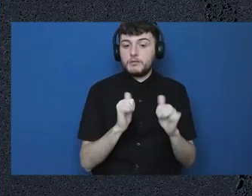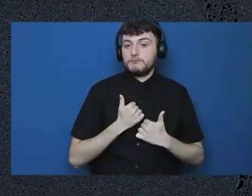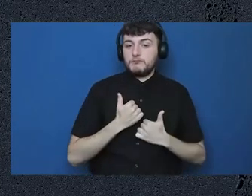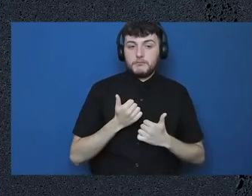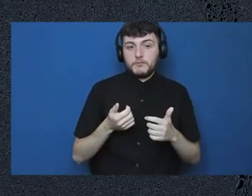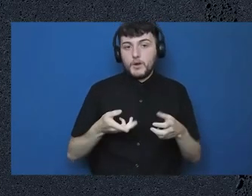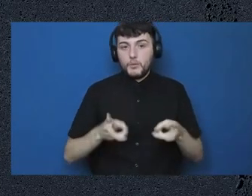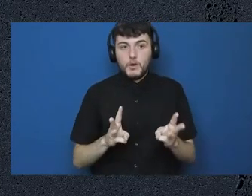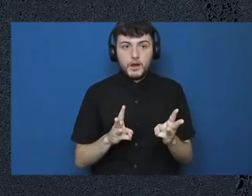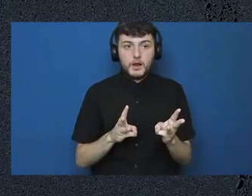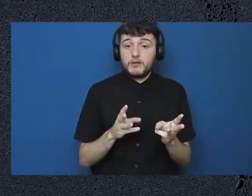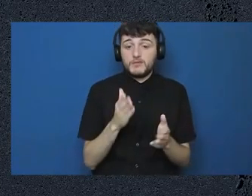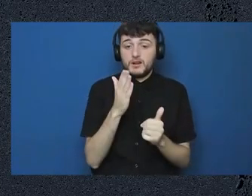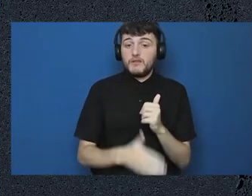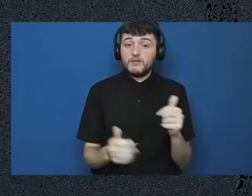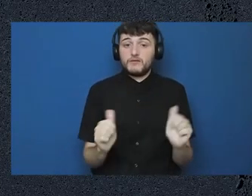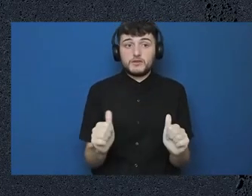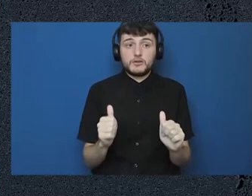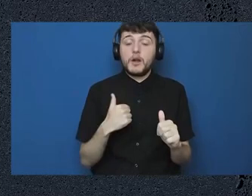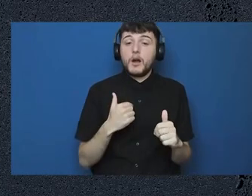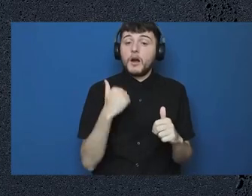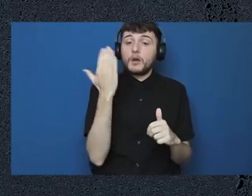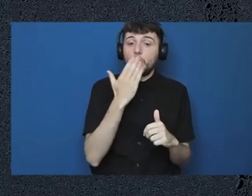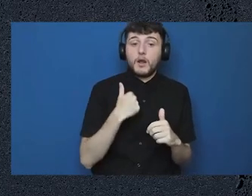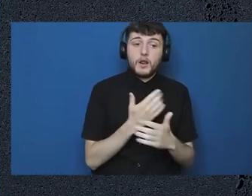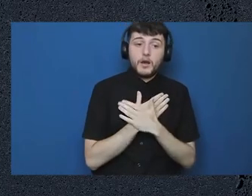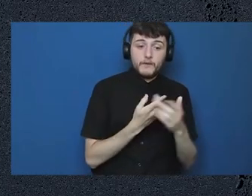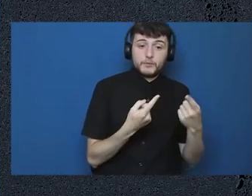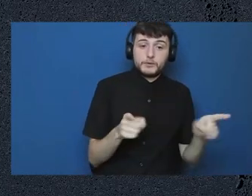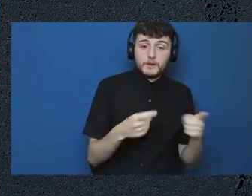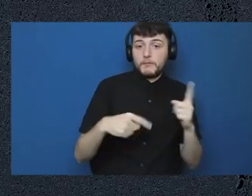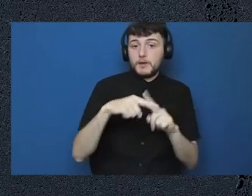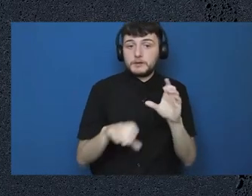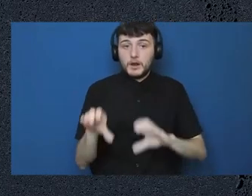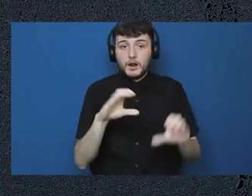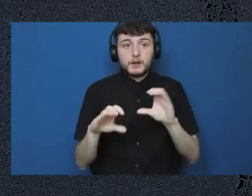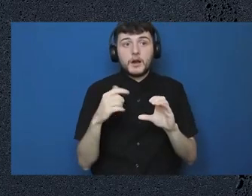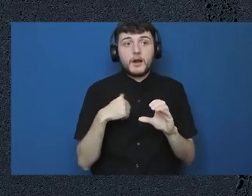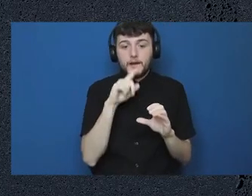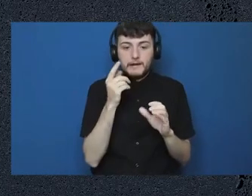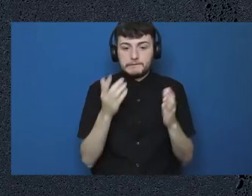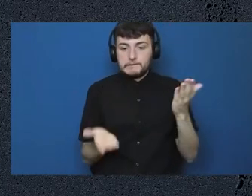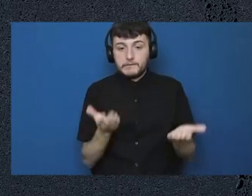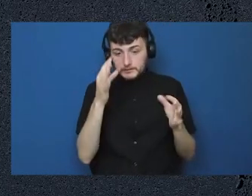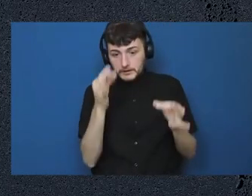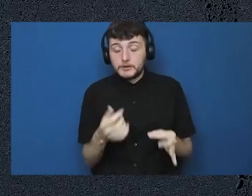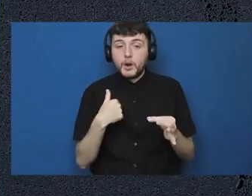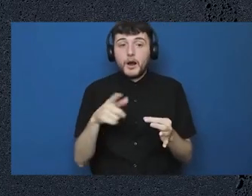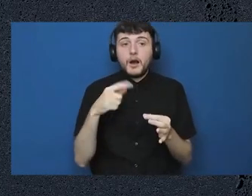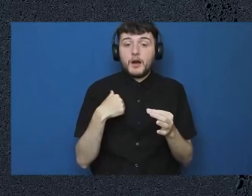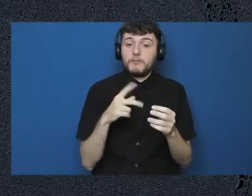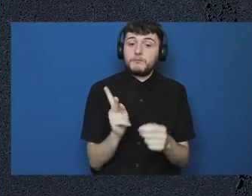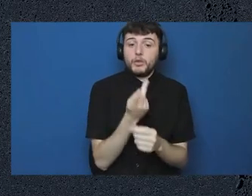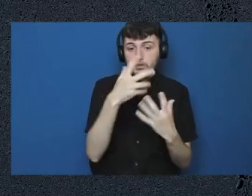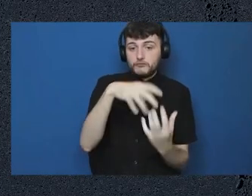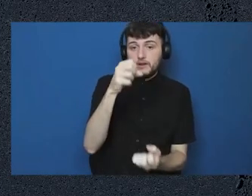school, I loved music and science, and I couldn't decide between the two, so I did 2 degrees. And then halfway through, I decided science